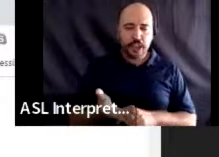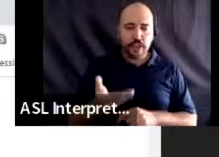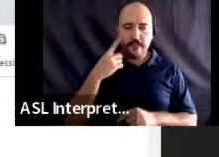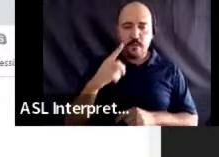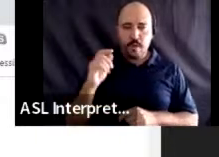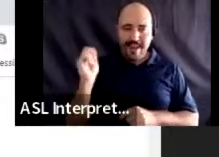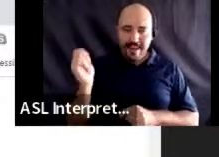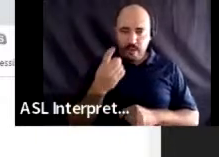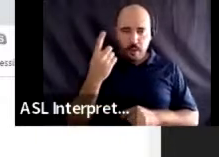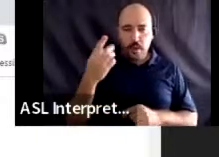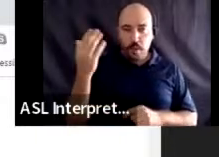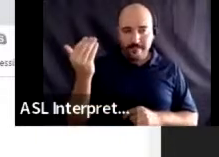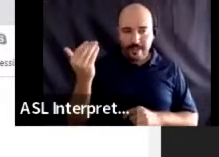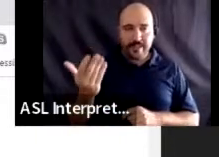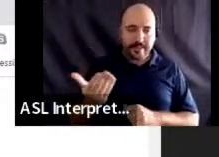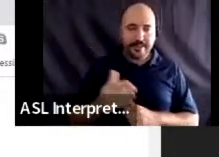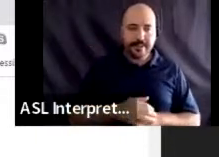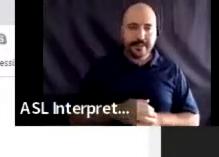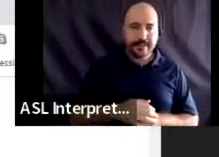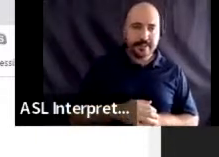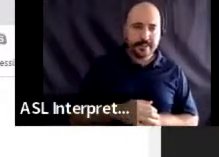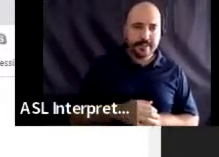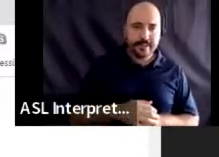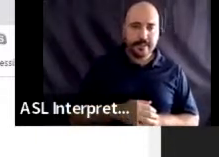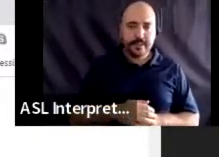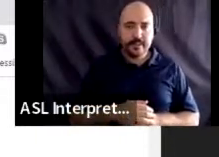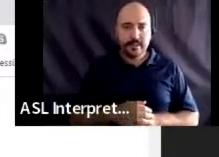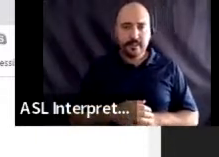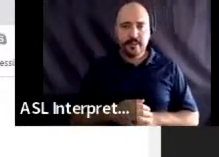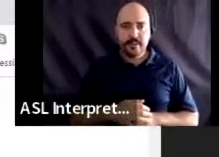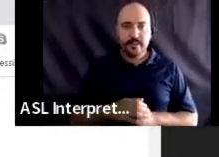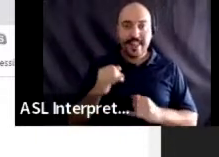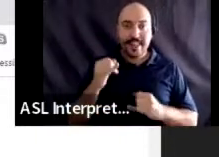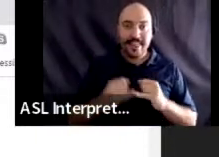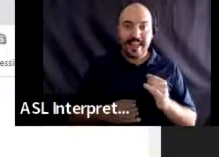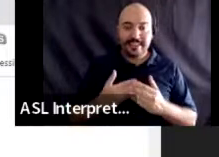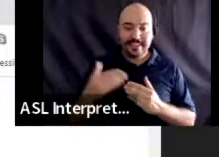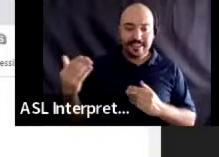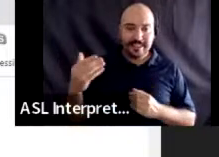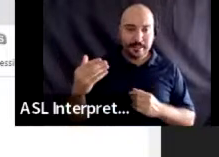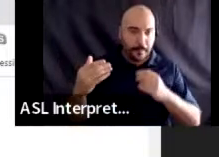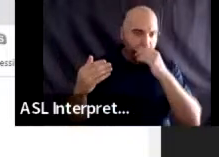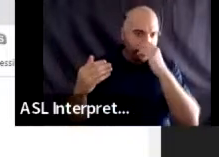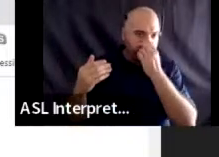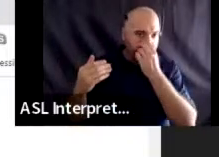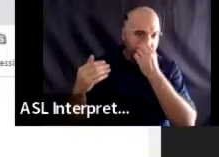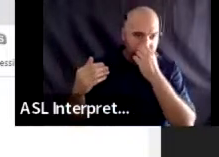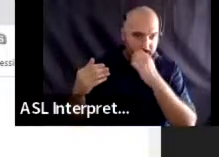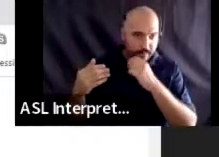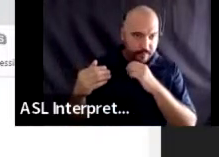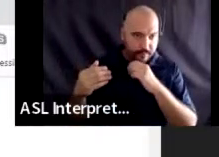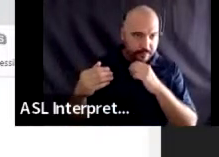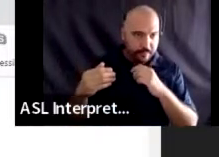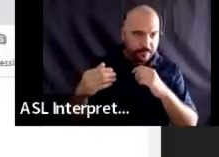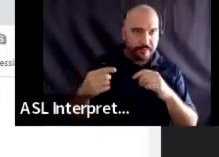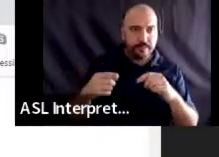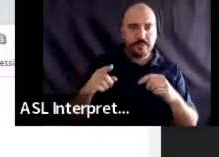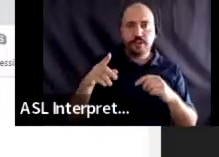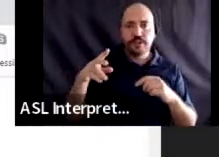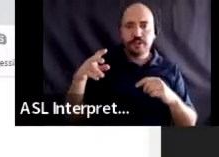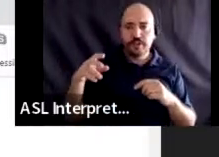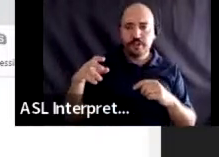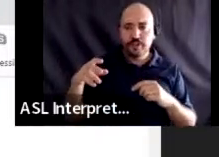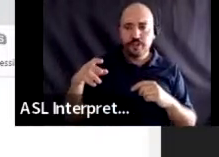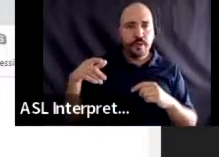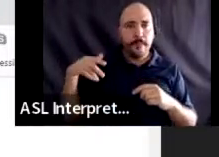for everyone, hopefully. And so last thing, Survey pedestrian ramp. pedestrian ramp